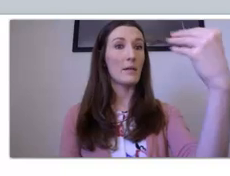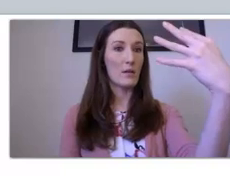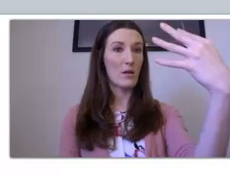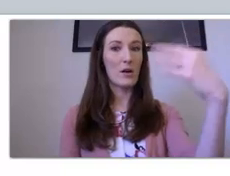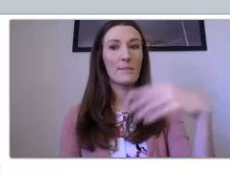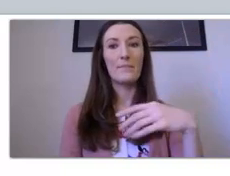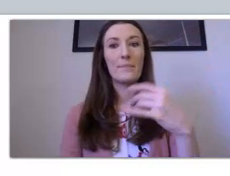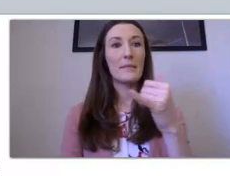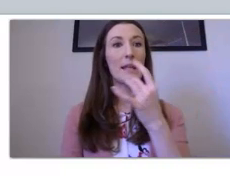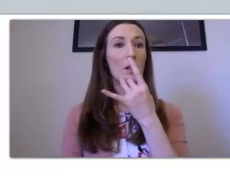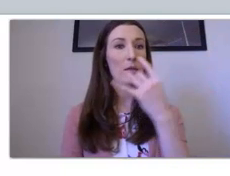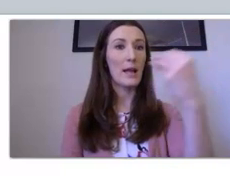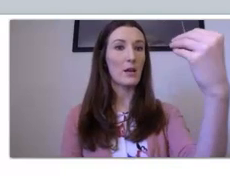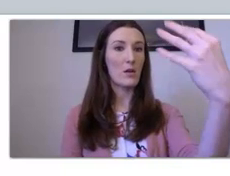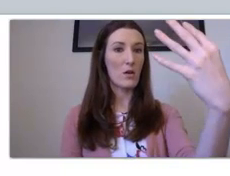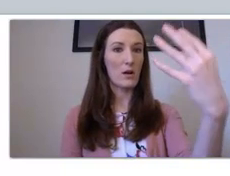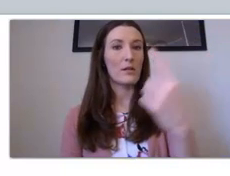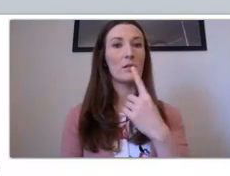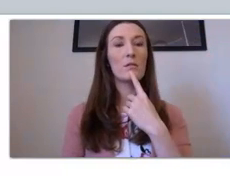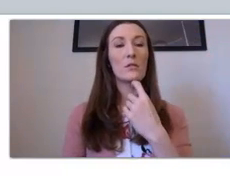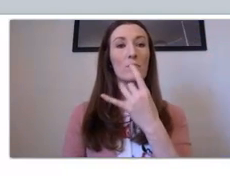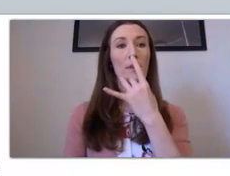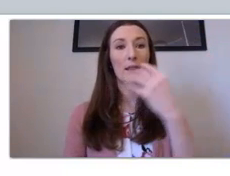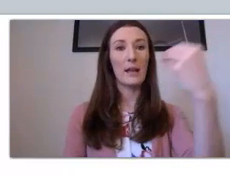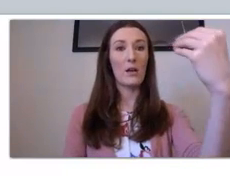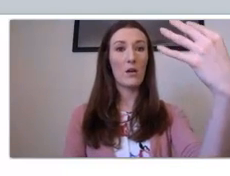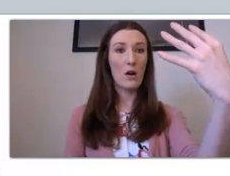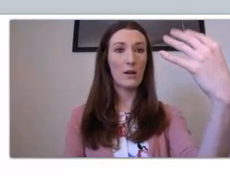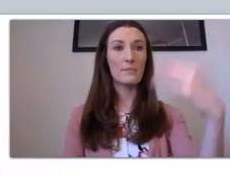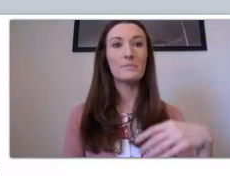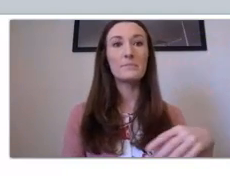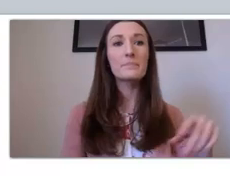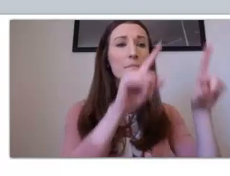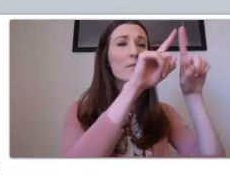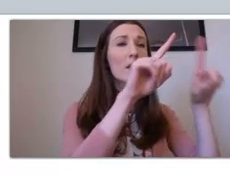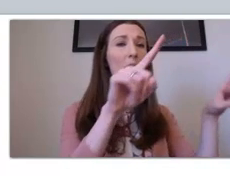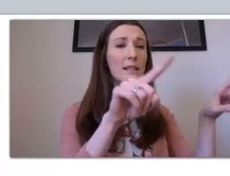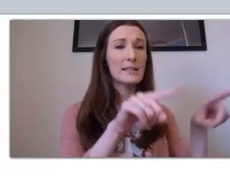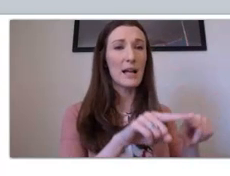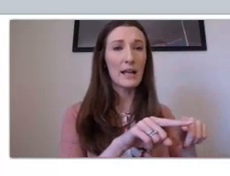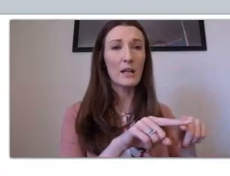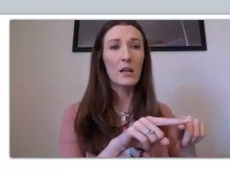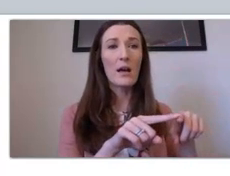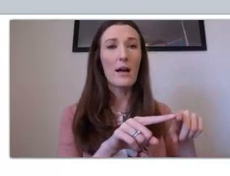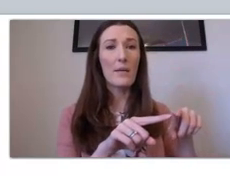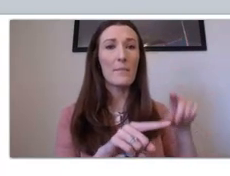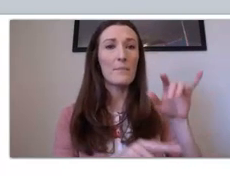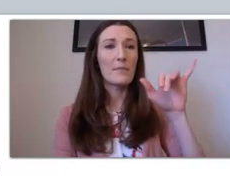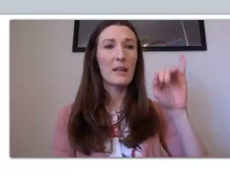Green light on, yellow light on, red light on. A sign,